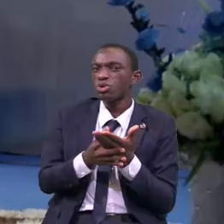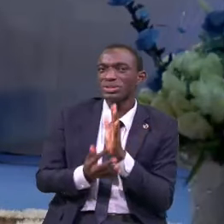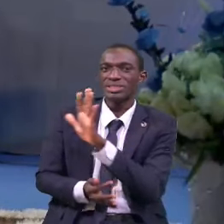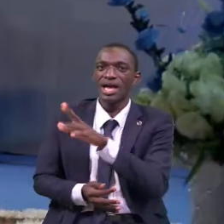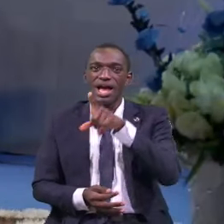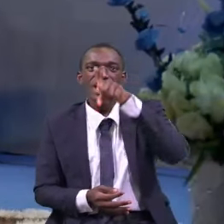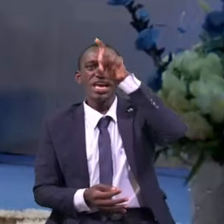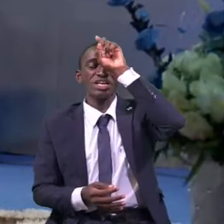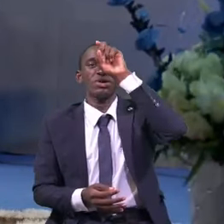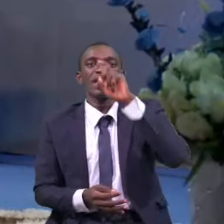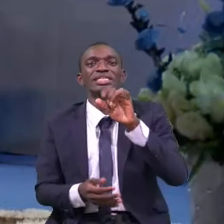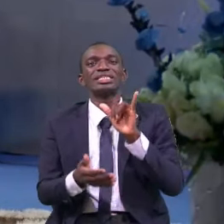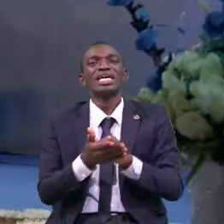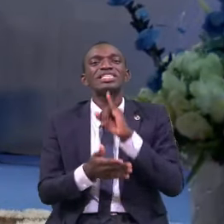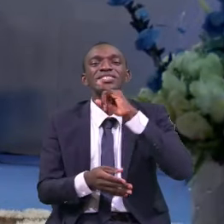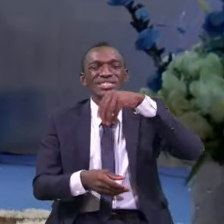them.